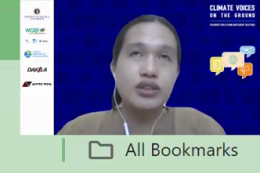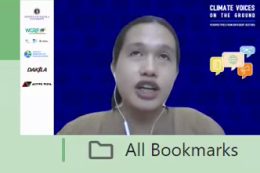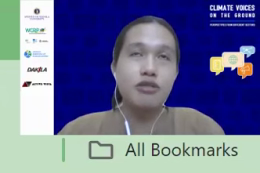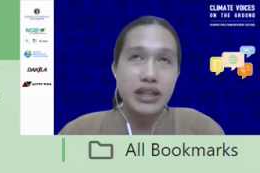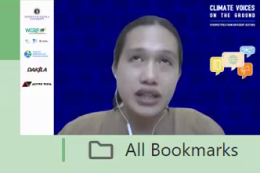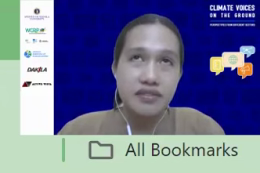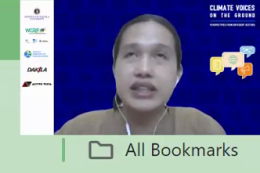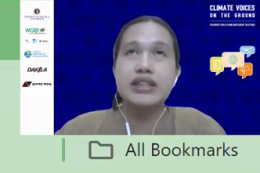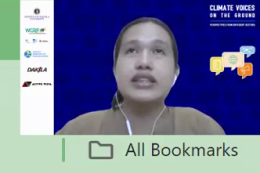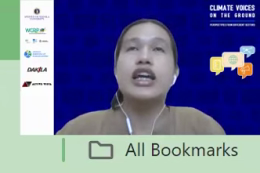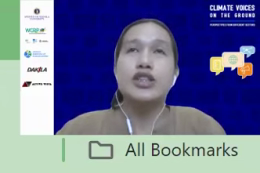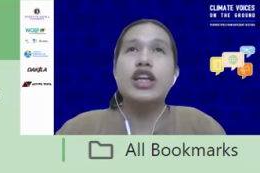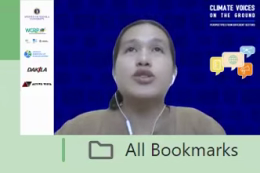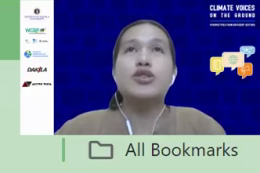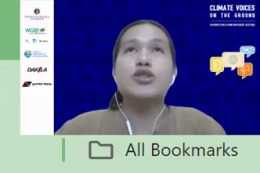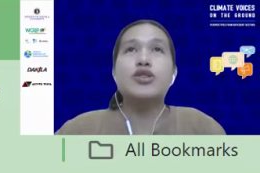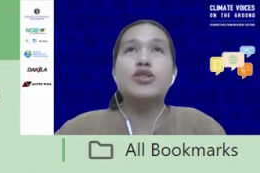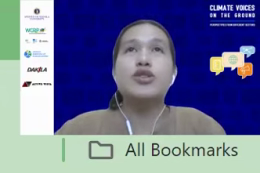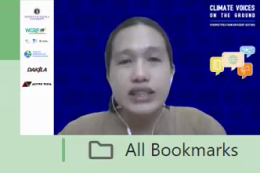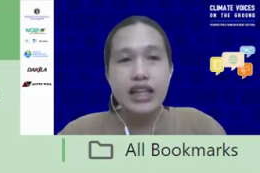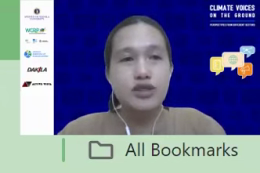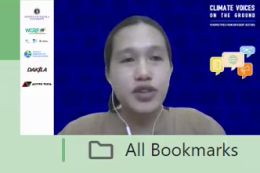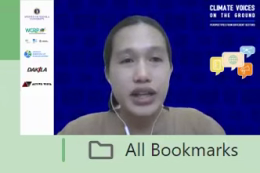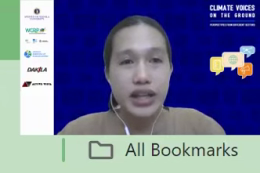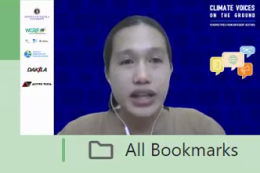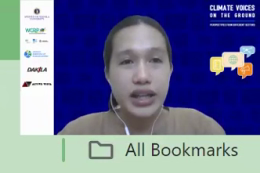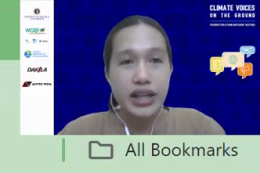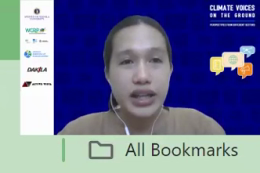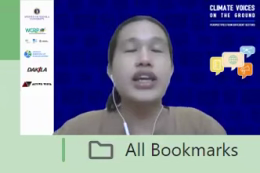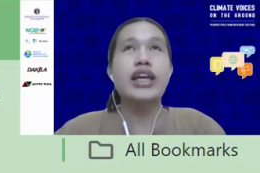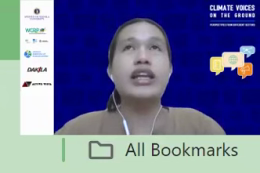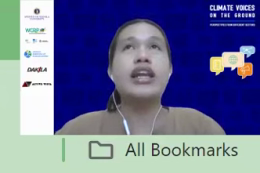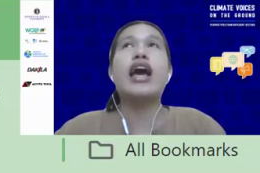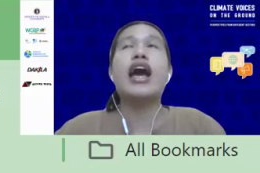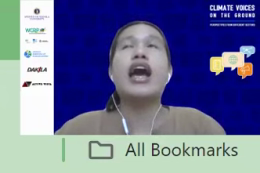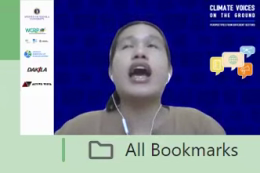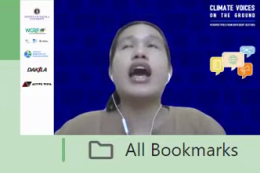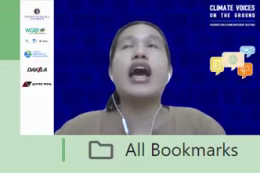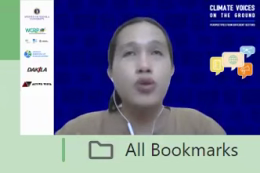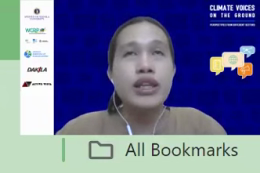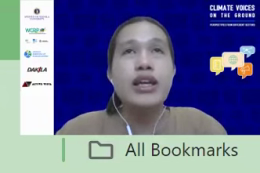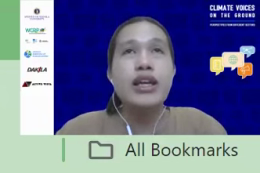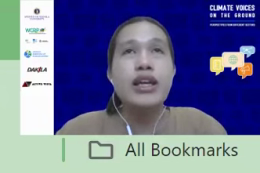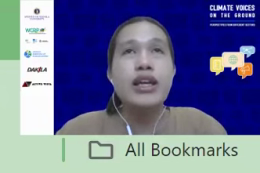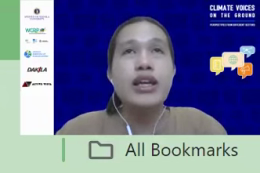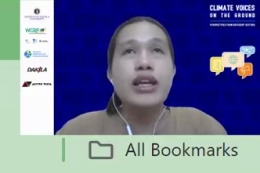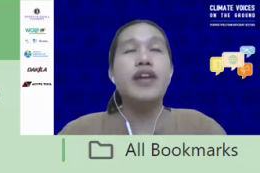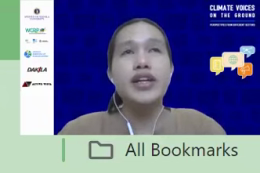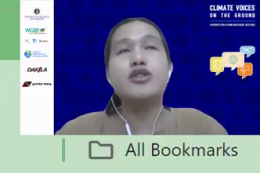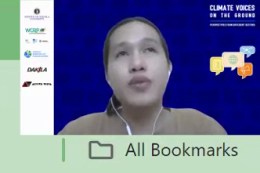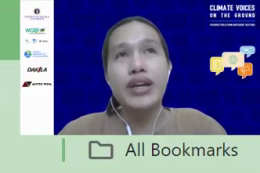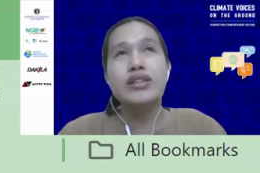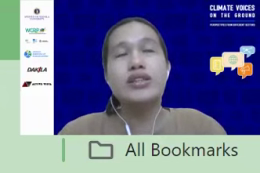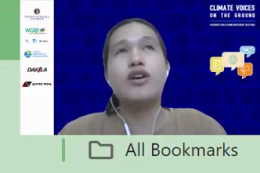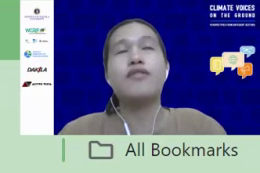to environmental defenders. So that's why it's also a challenge for DAKILA in how to hone